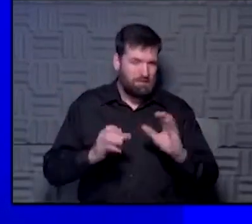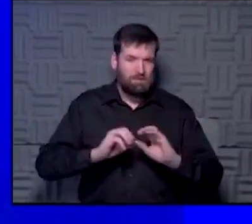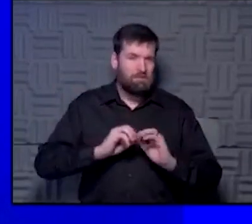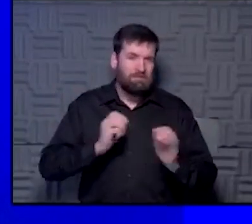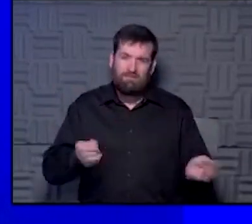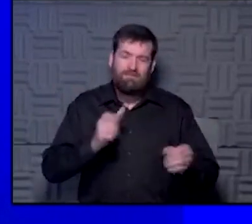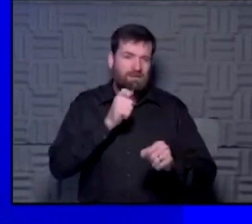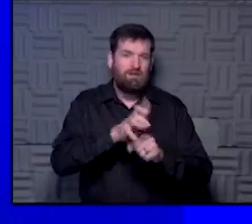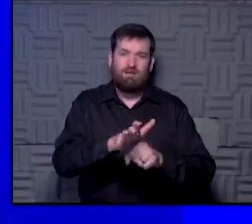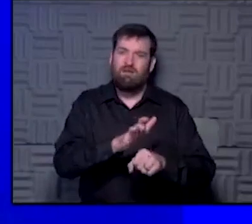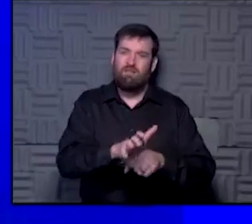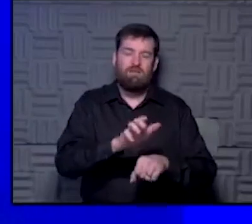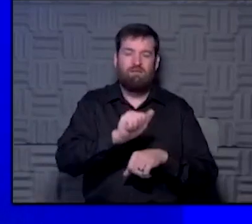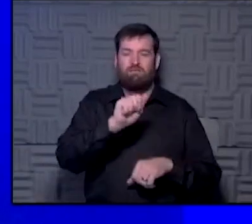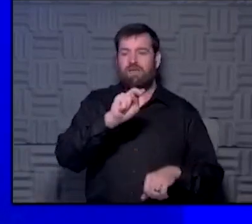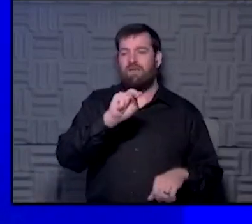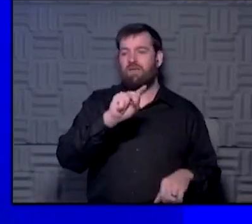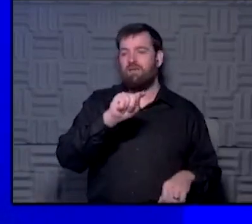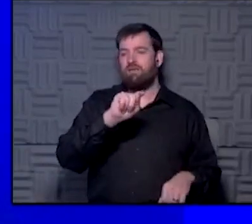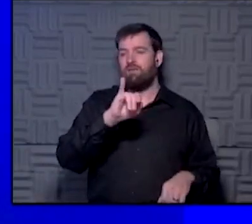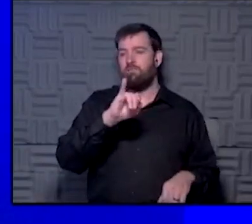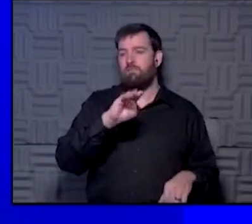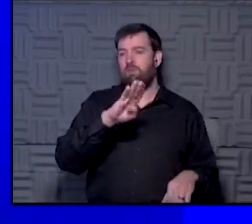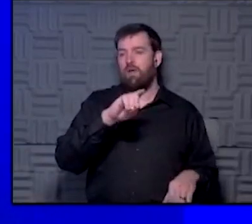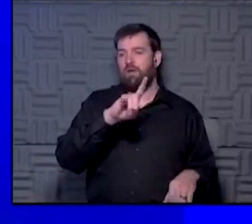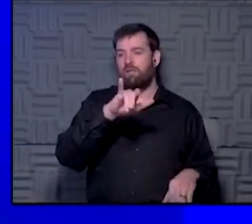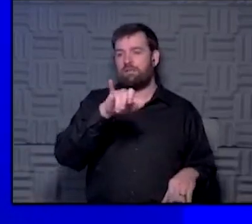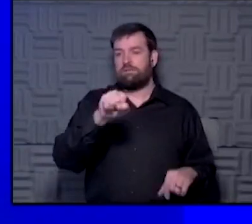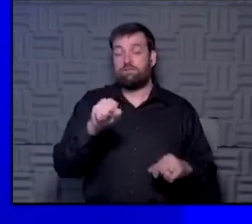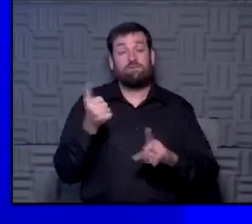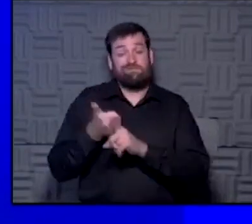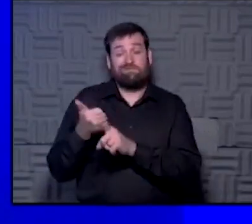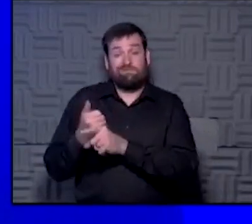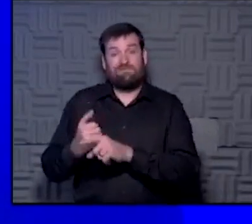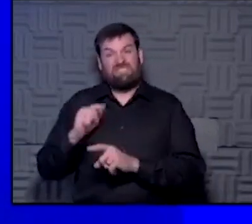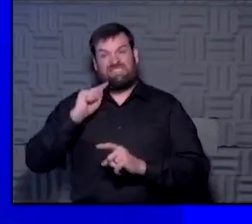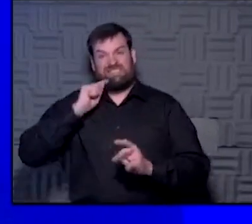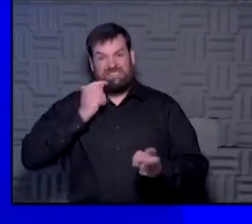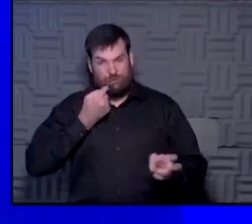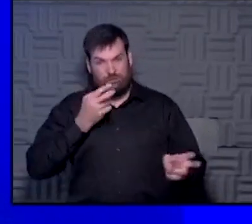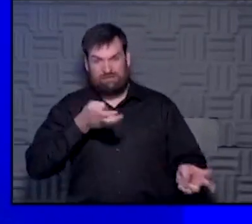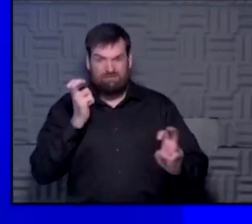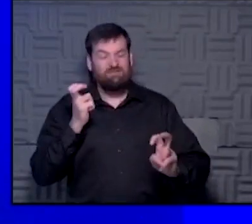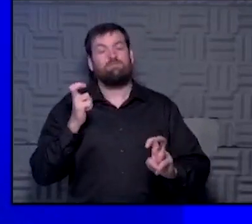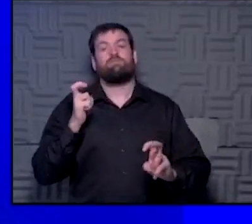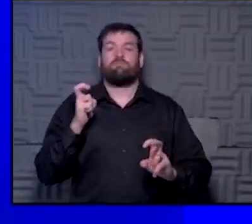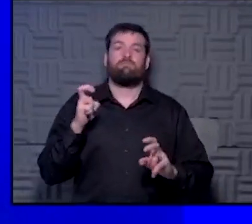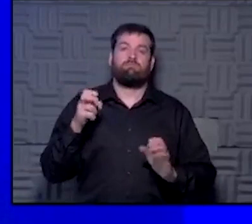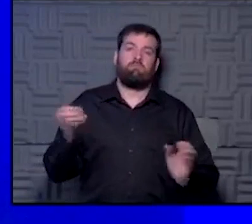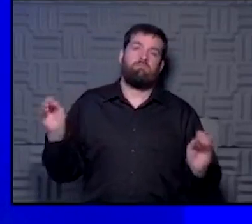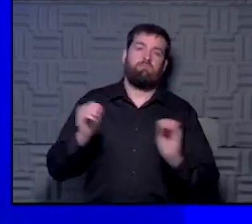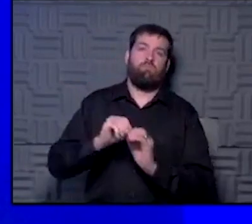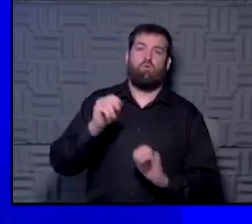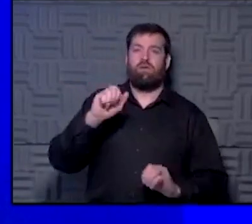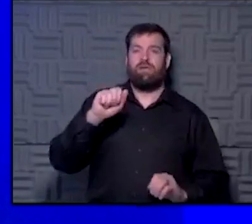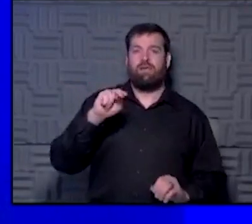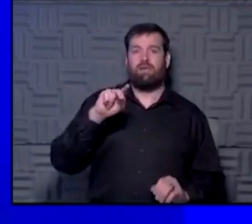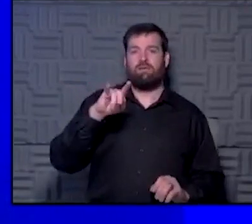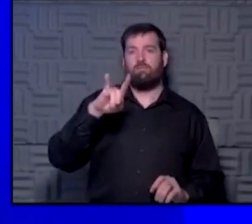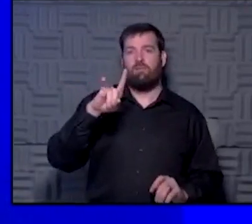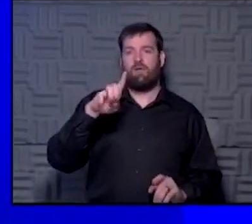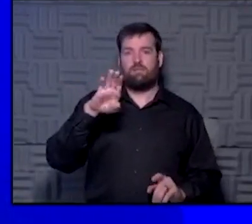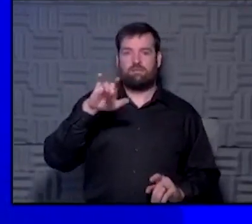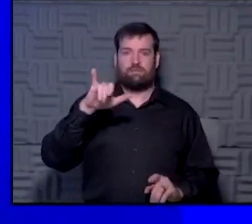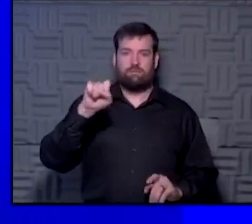have seen that people who have more severe disease maybe have higher amounts of antibody. The best thing to do, though, is contact